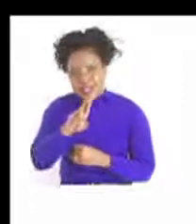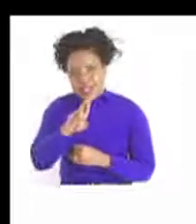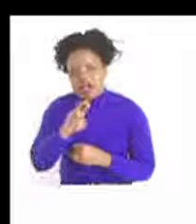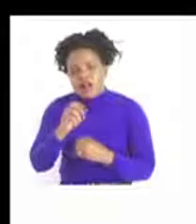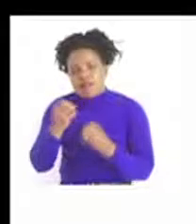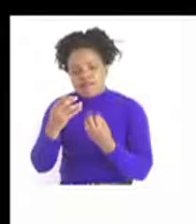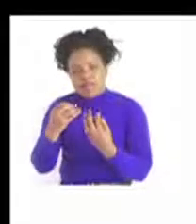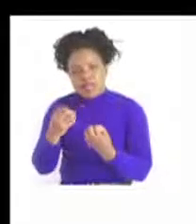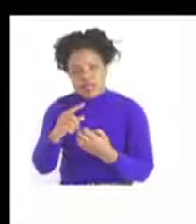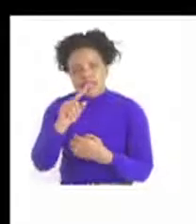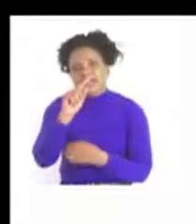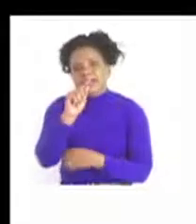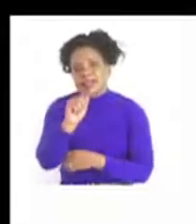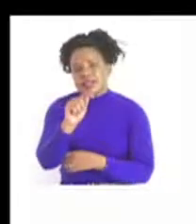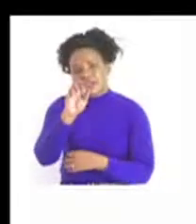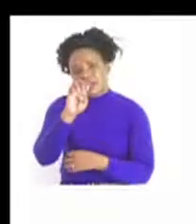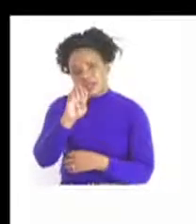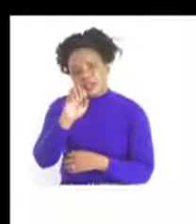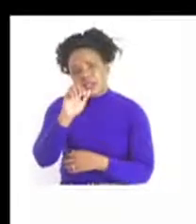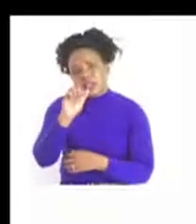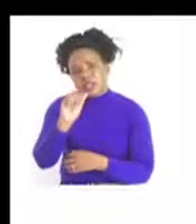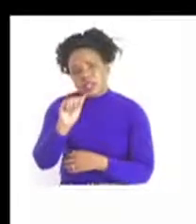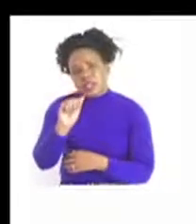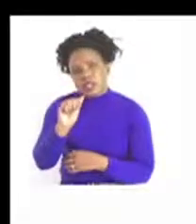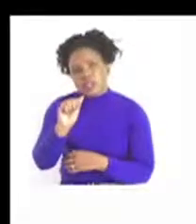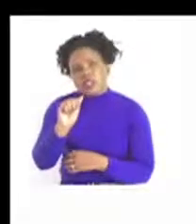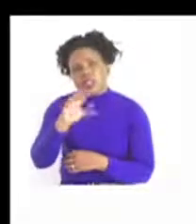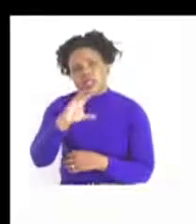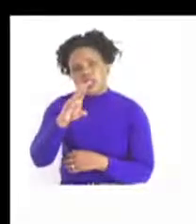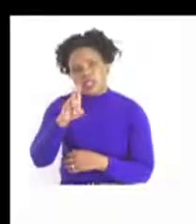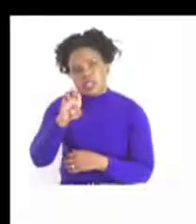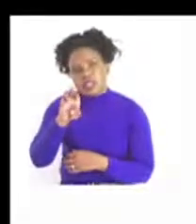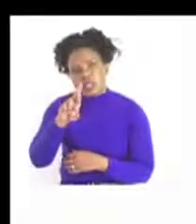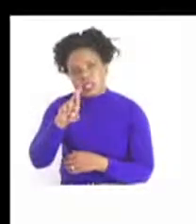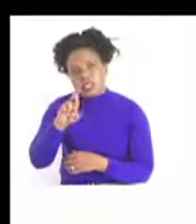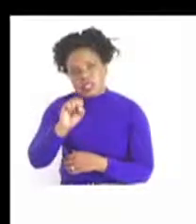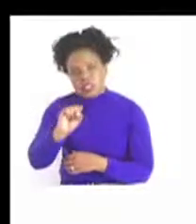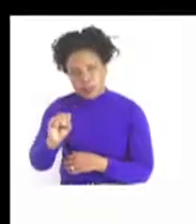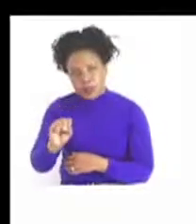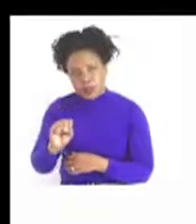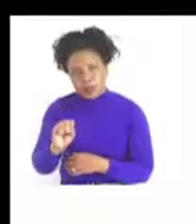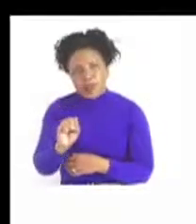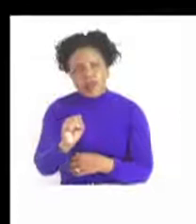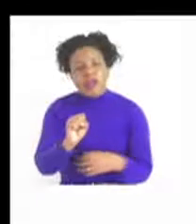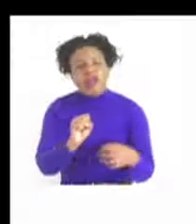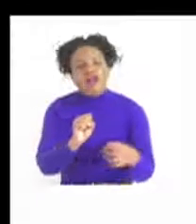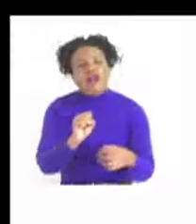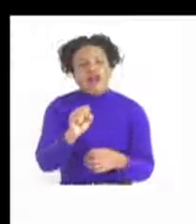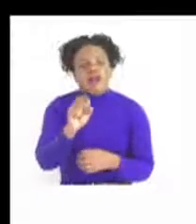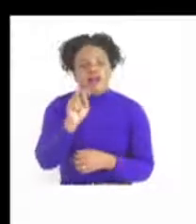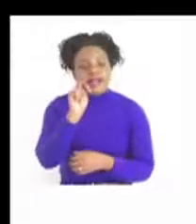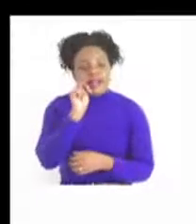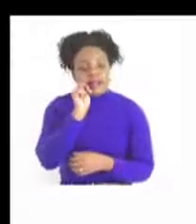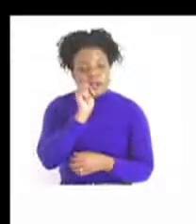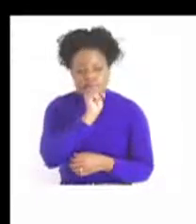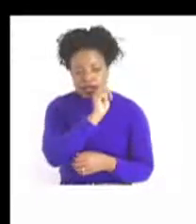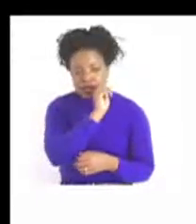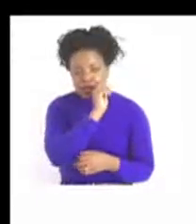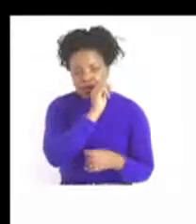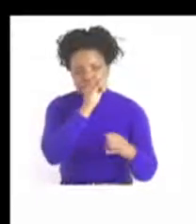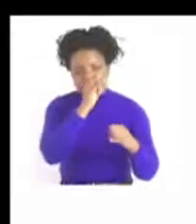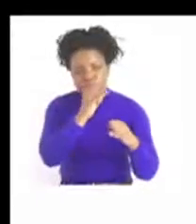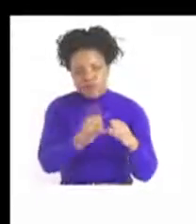For singular nouns ending in S, SS, sh, or ch, x, or